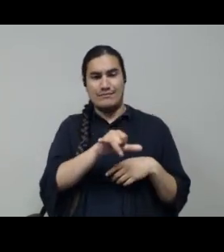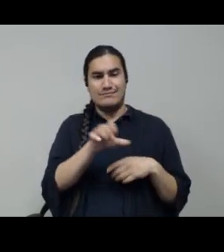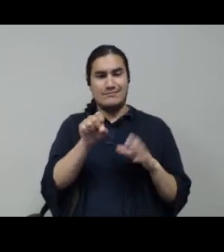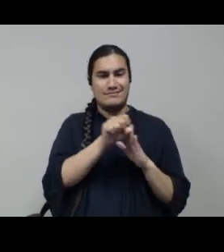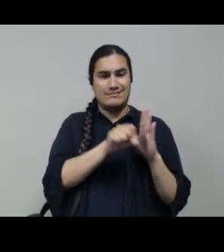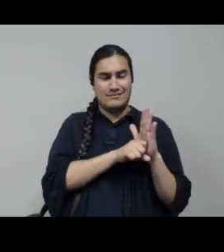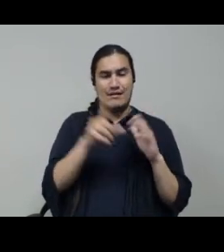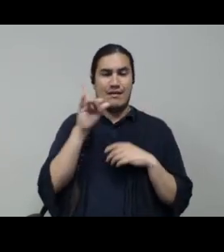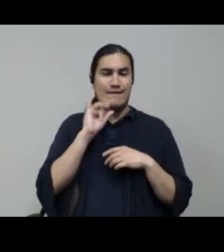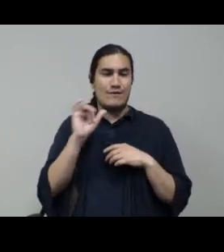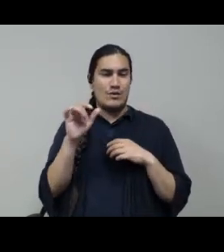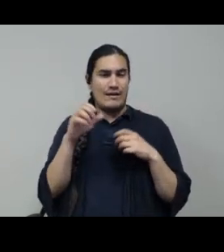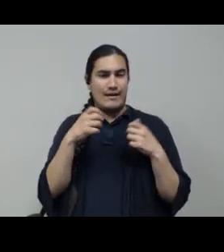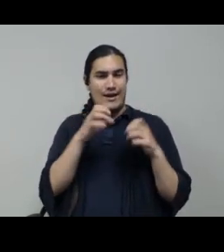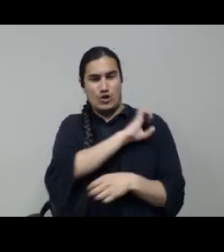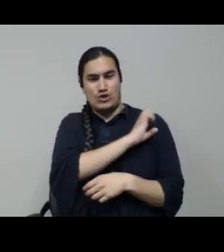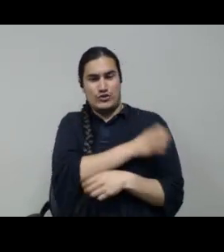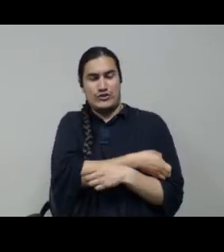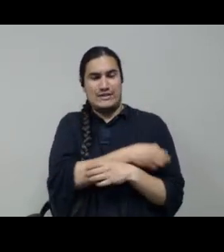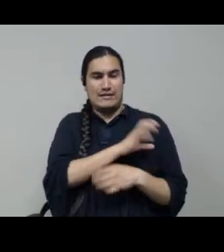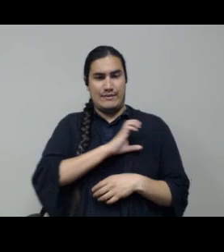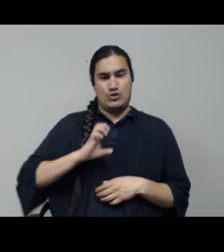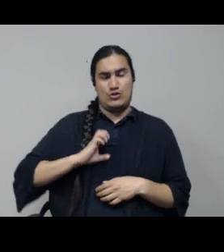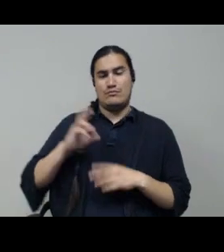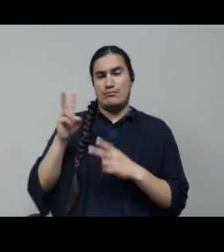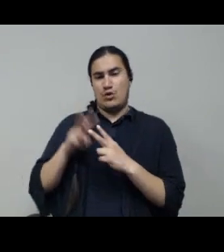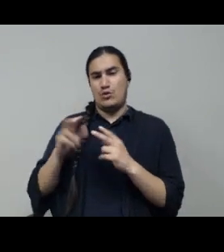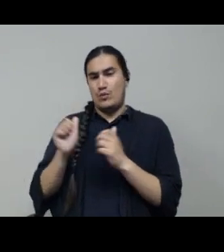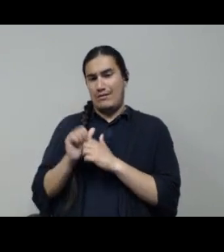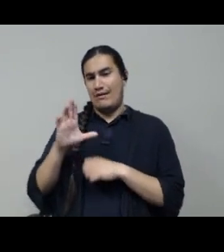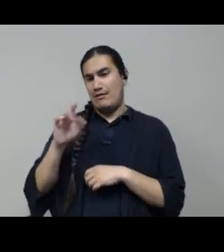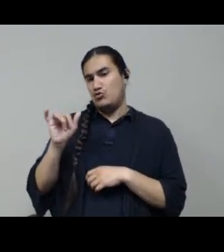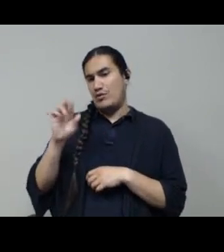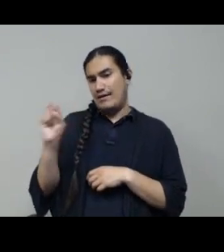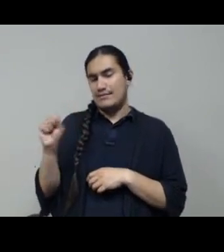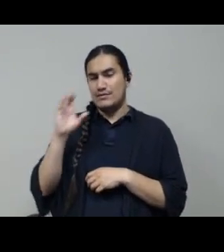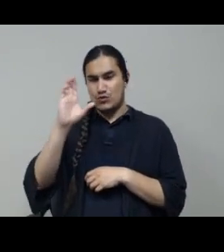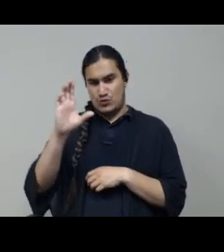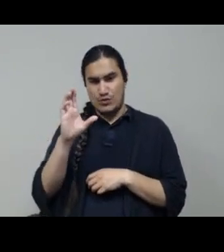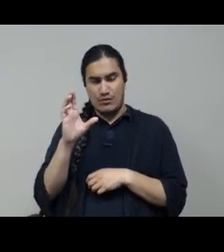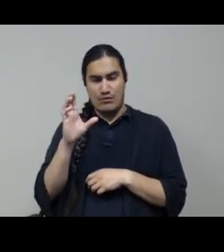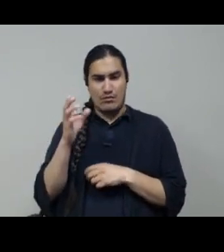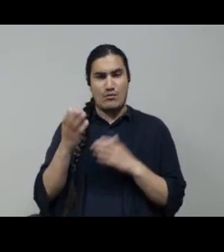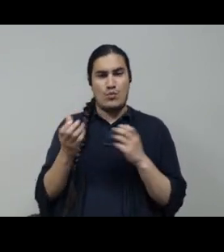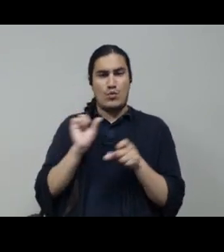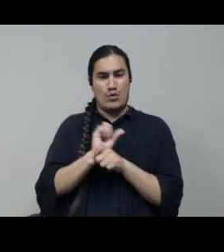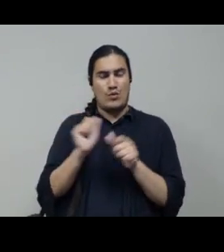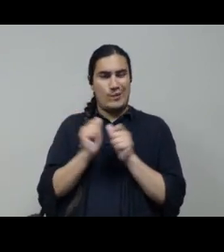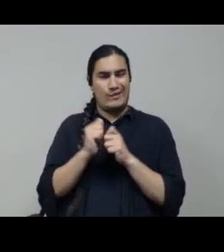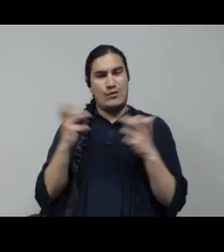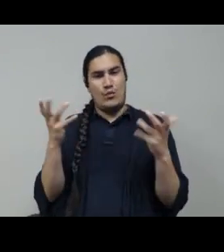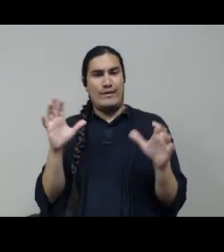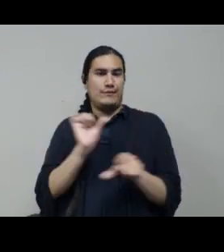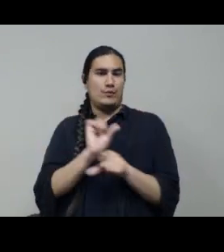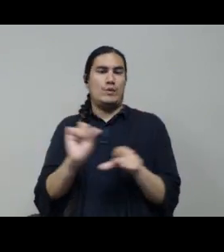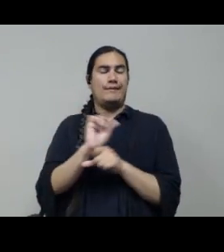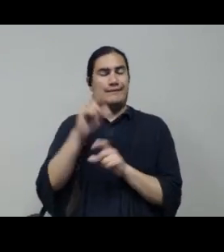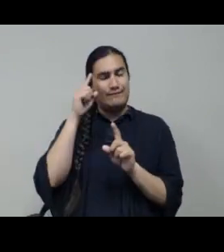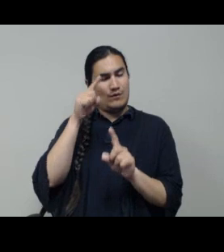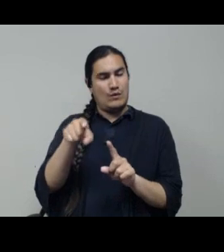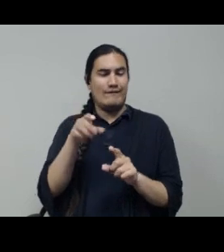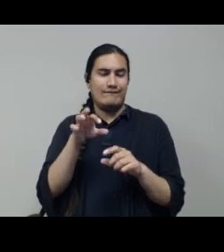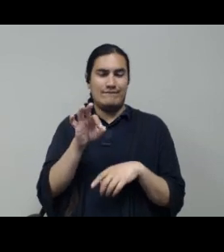Energy Commission in partnership with Caltrans, which will leverage the Energy Commission's existing efforts to fund